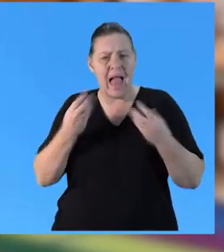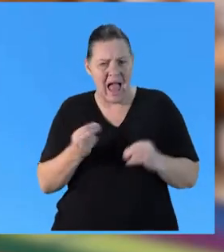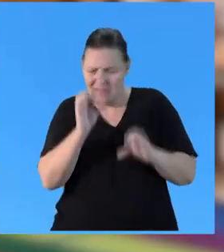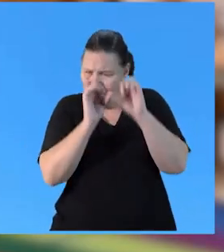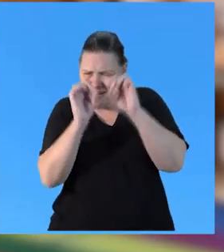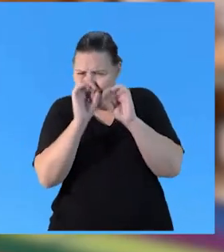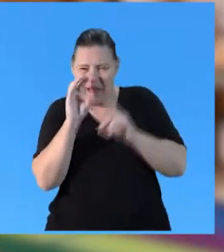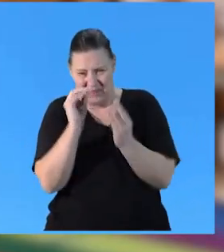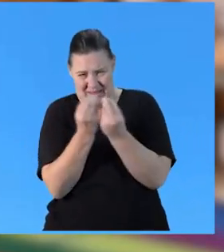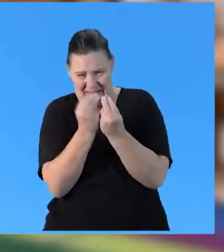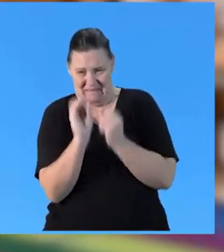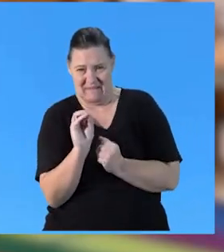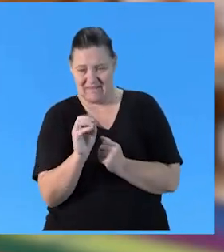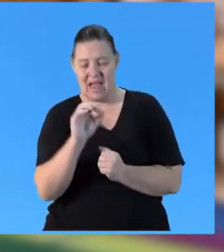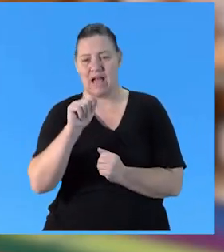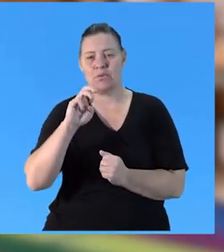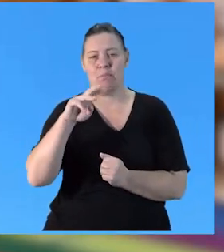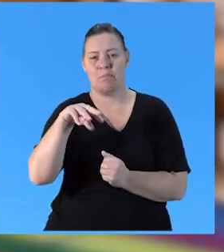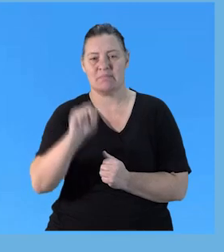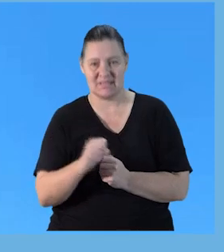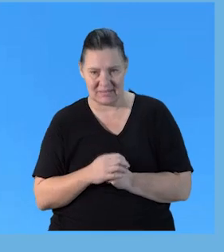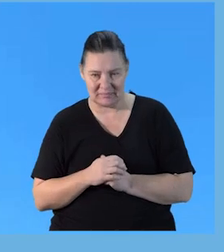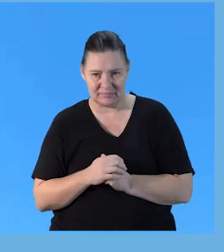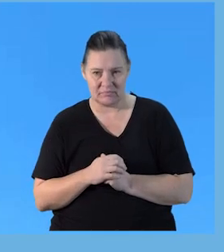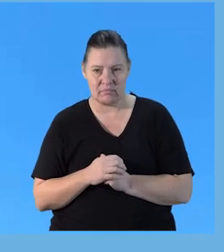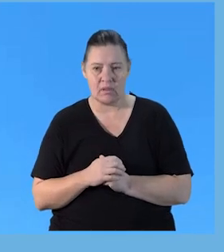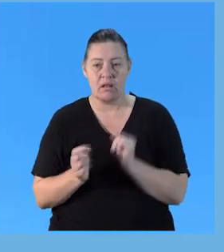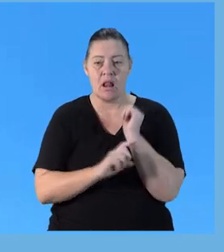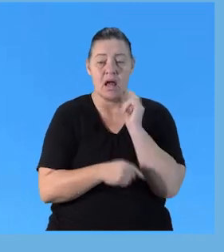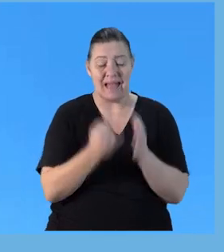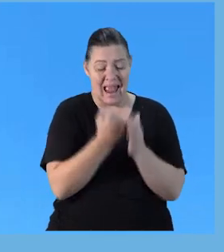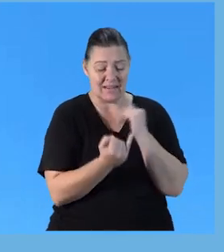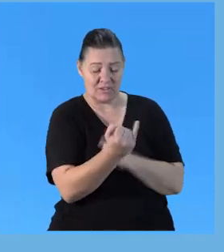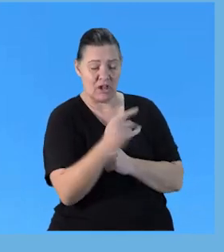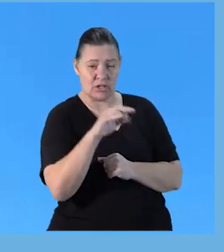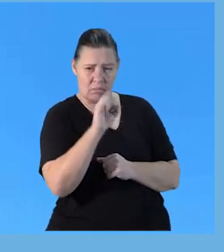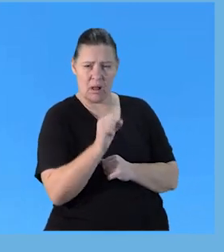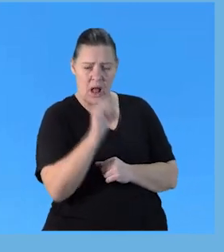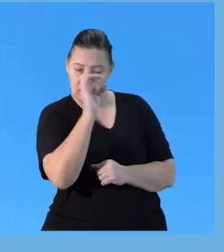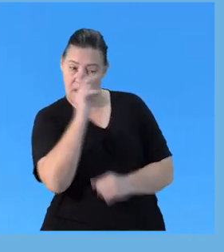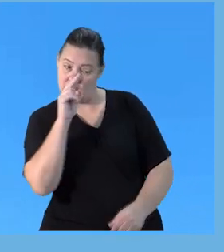in one of two ways. The first one that a resistor can be drawn as, we can have the zigzag